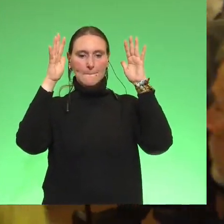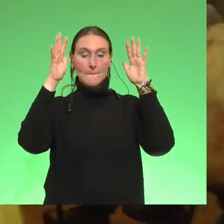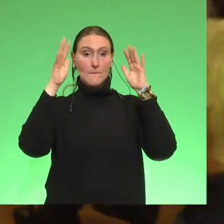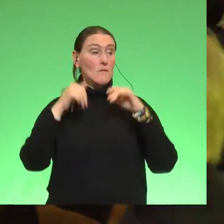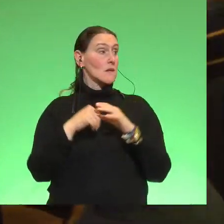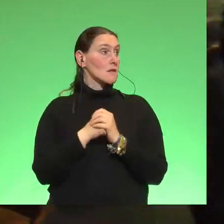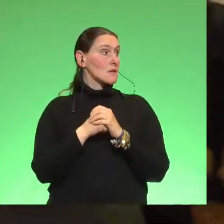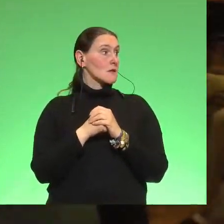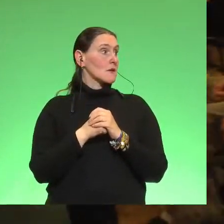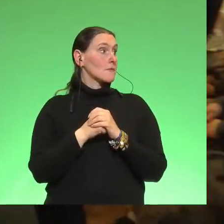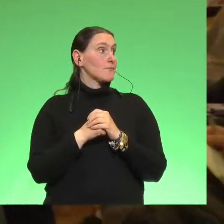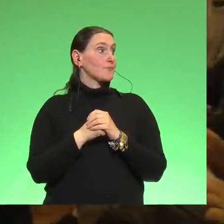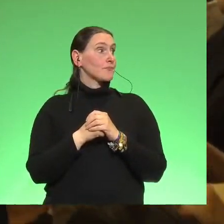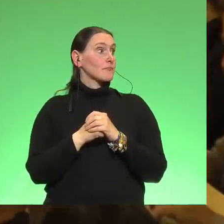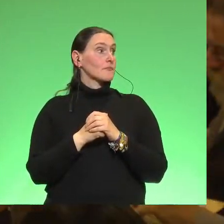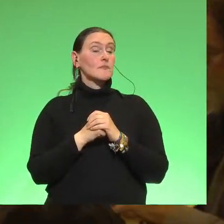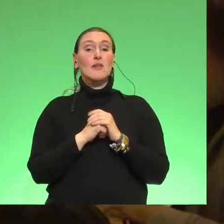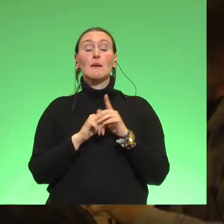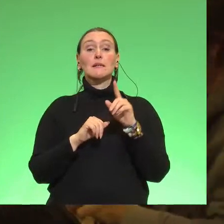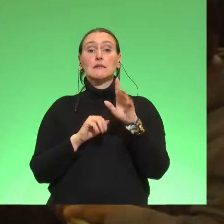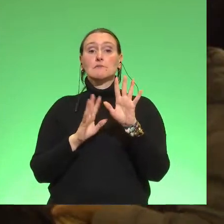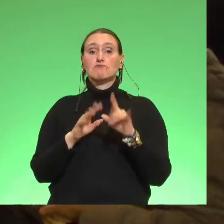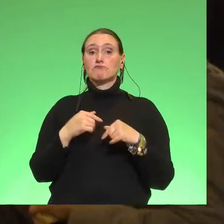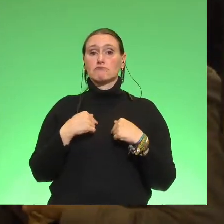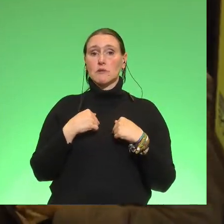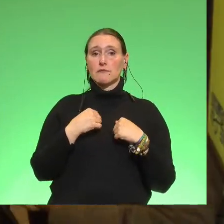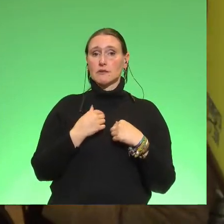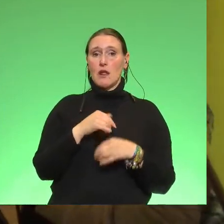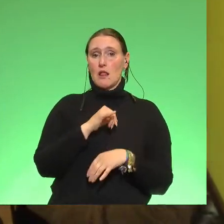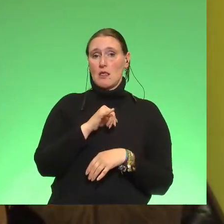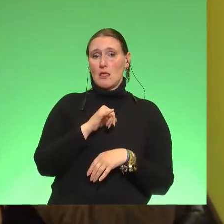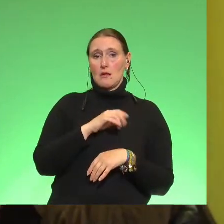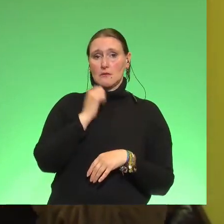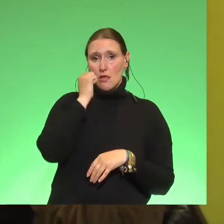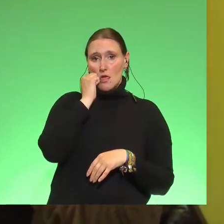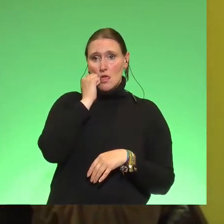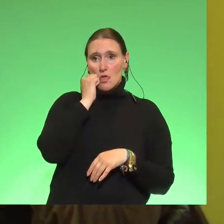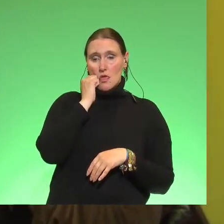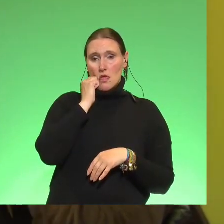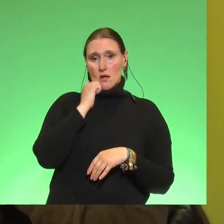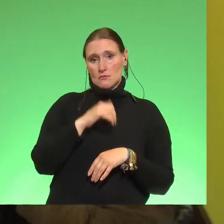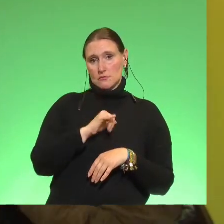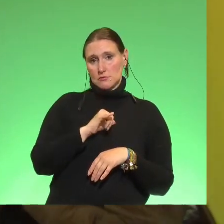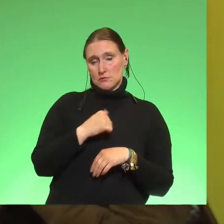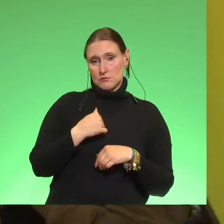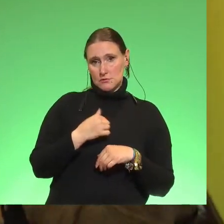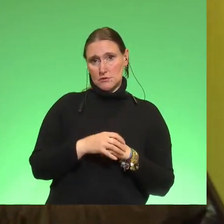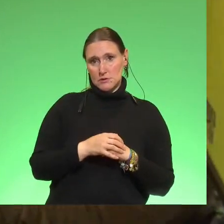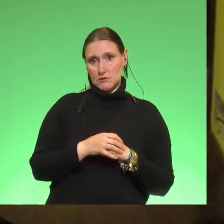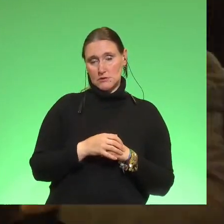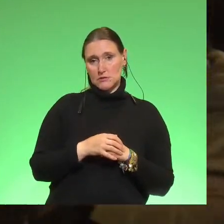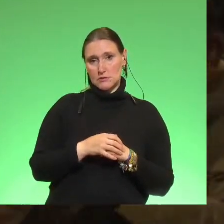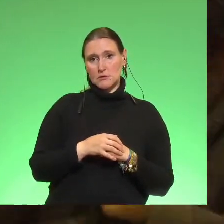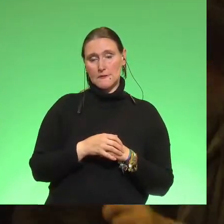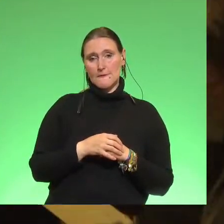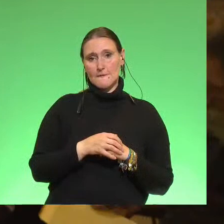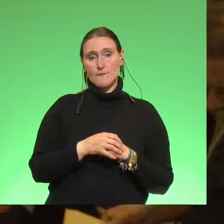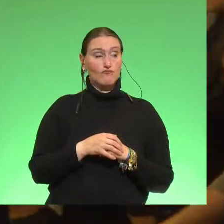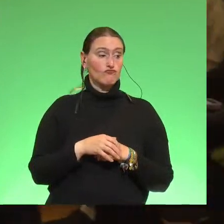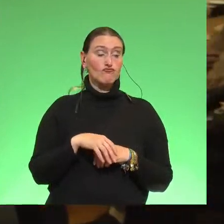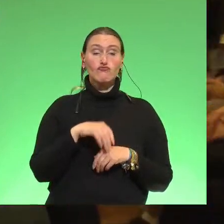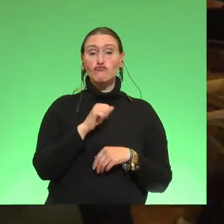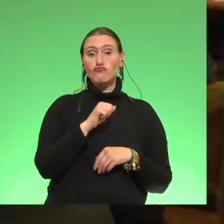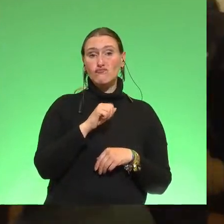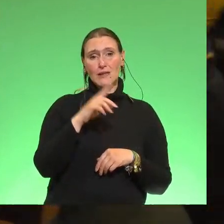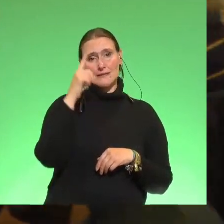it's out of real curiosity, because there's I guess you mentioned this two desire things. also. Yeah, I guess you mentioned two